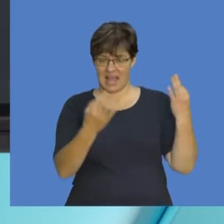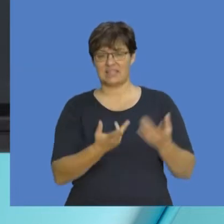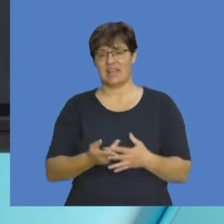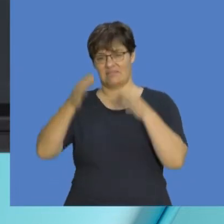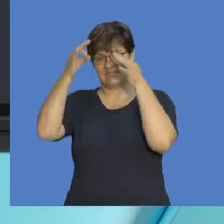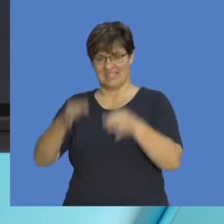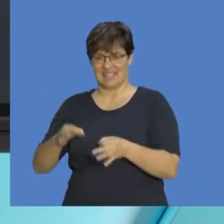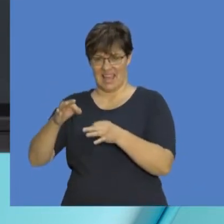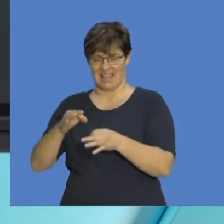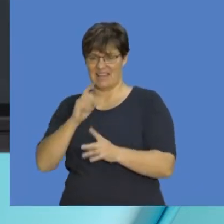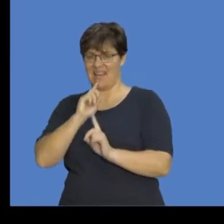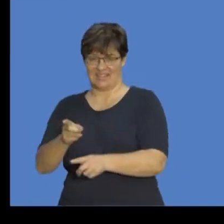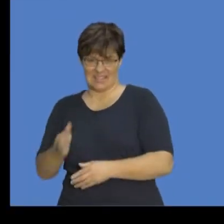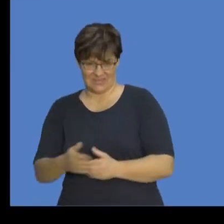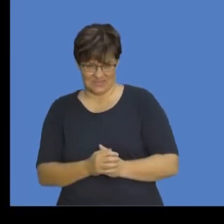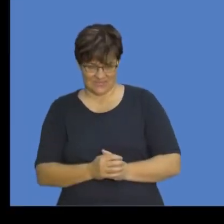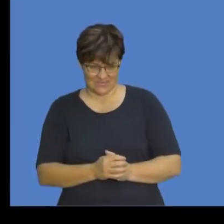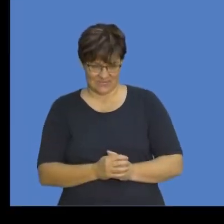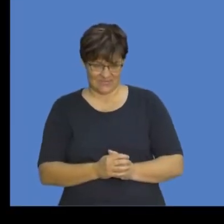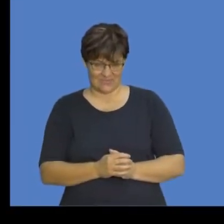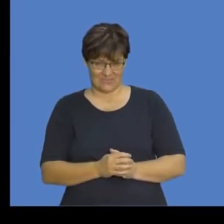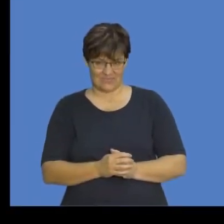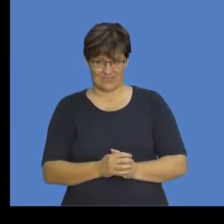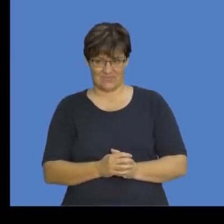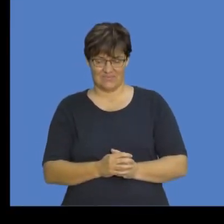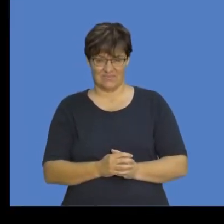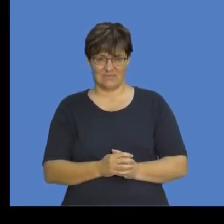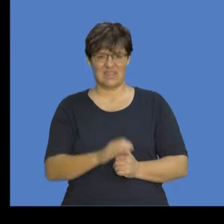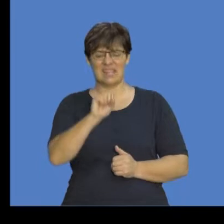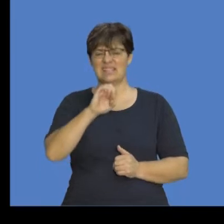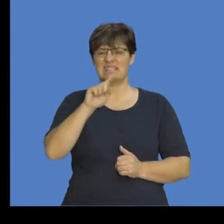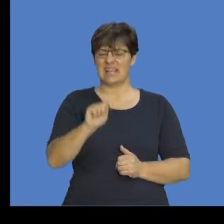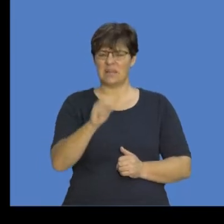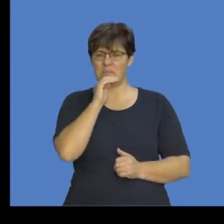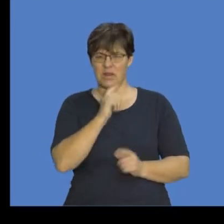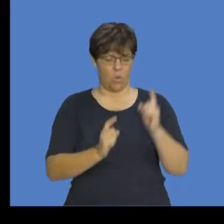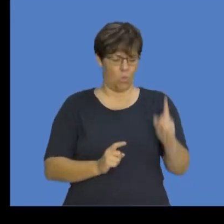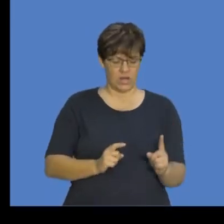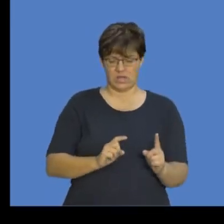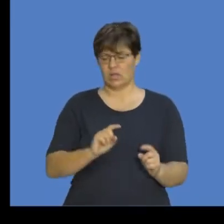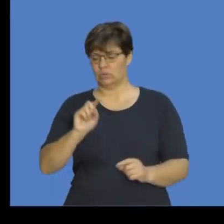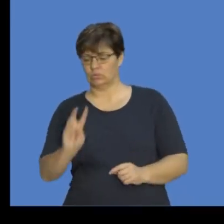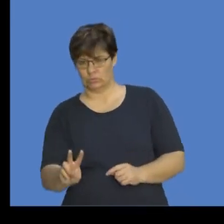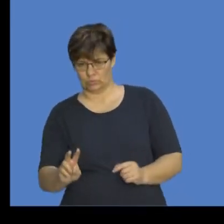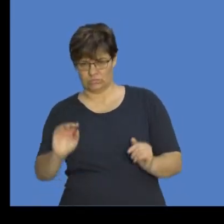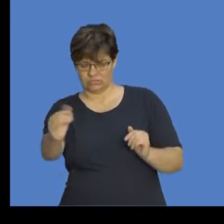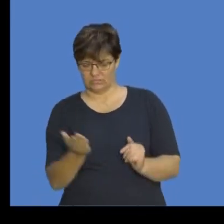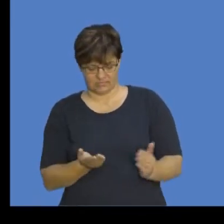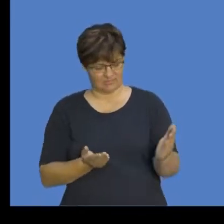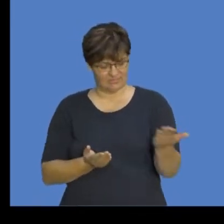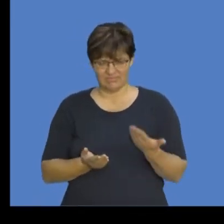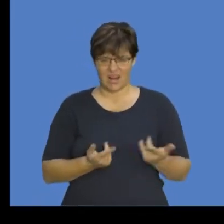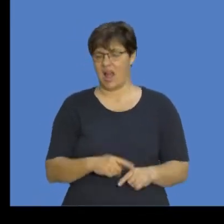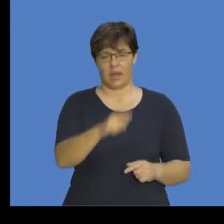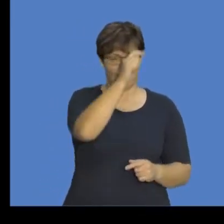some conclusion. By comparing two sets, it just means two sets of data can be boys